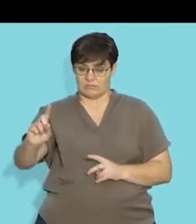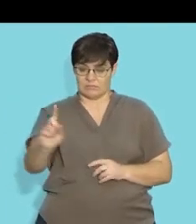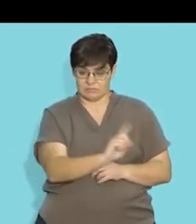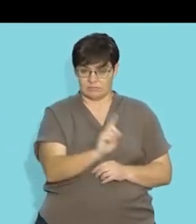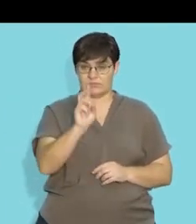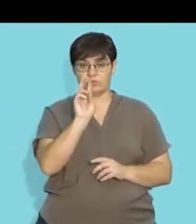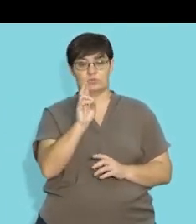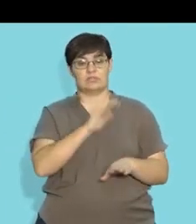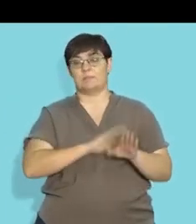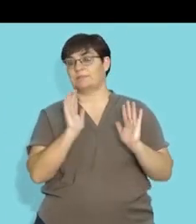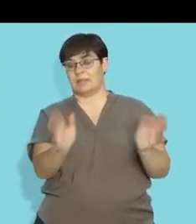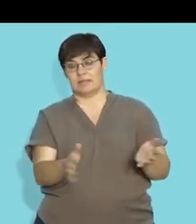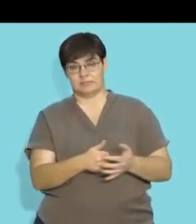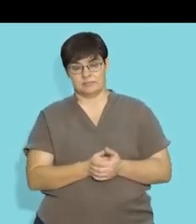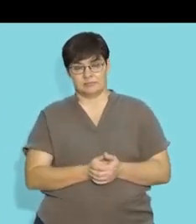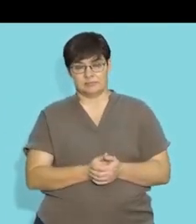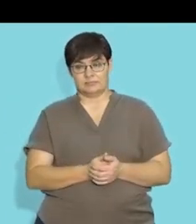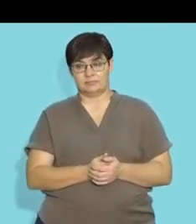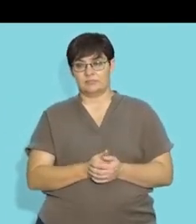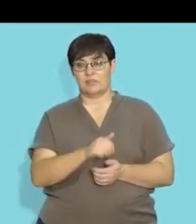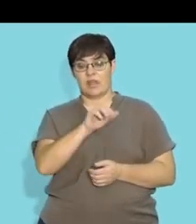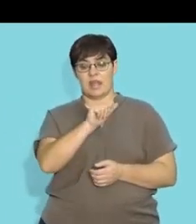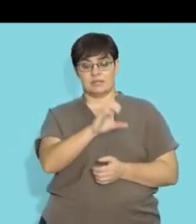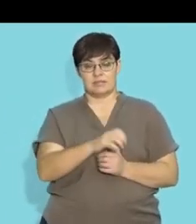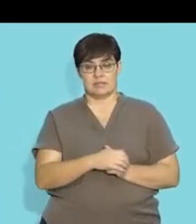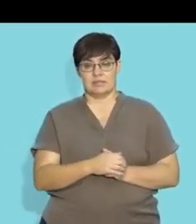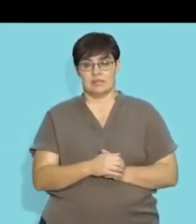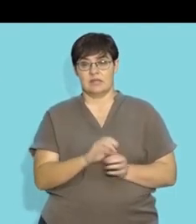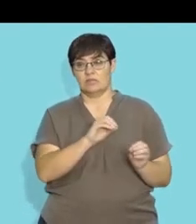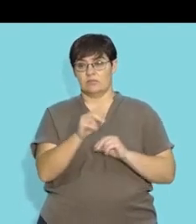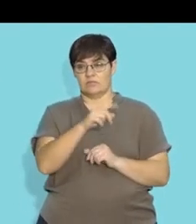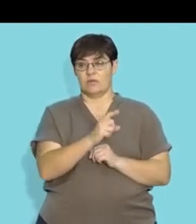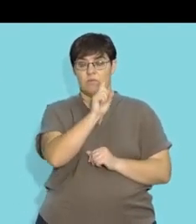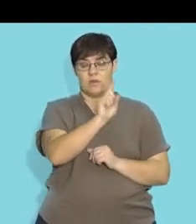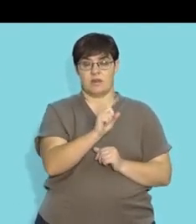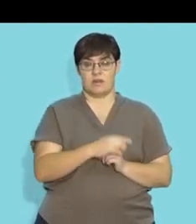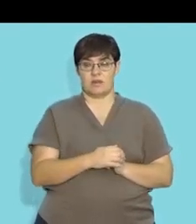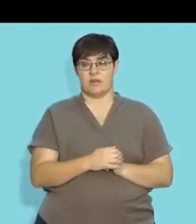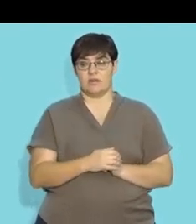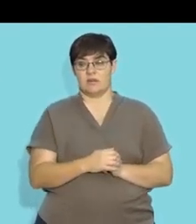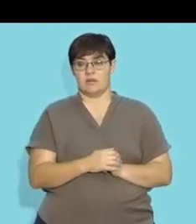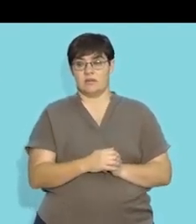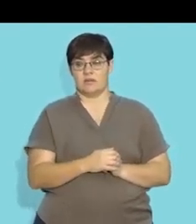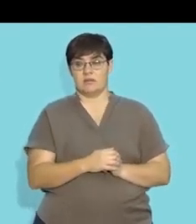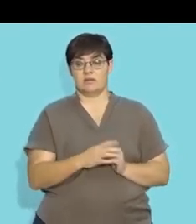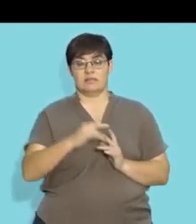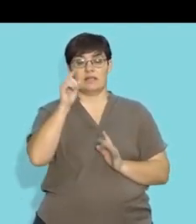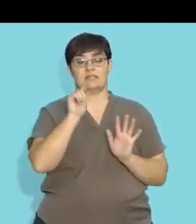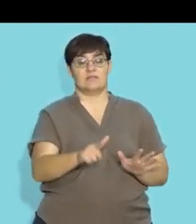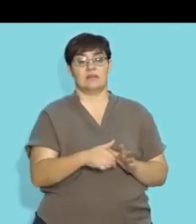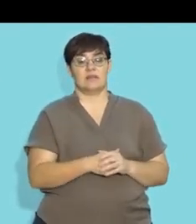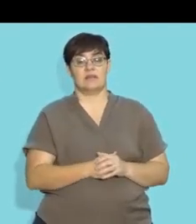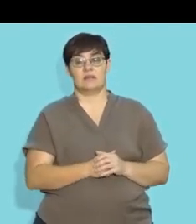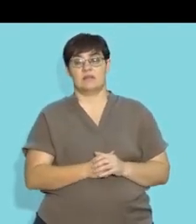So now the correlation coefficient, we're going to say AC, shift 1, we select